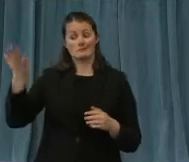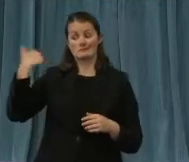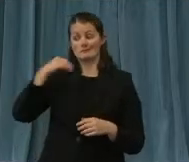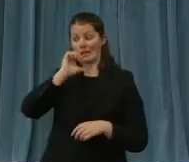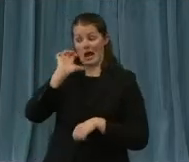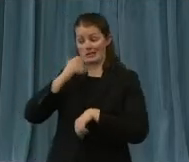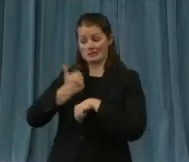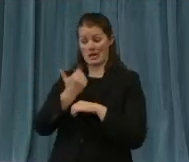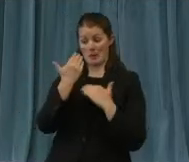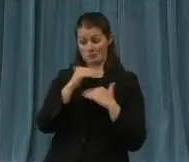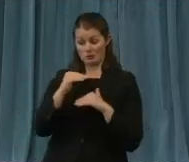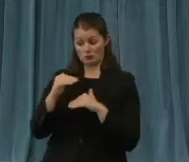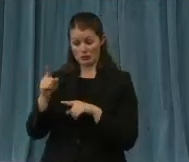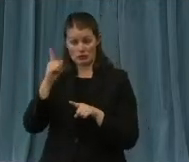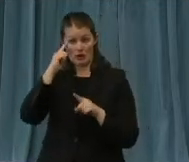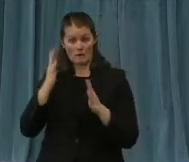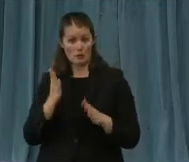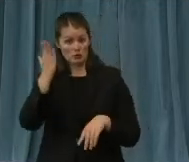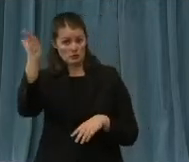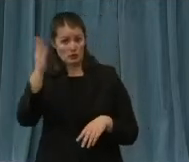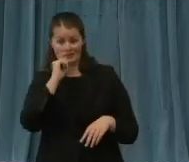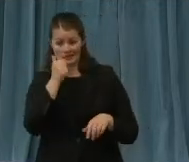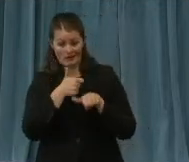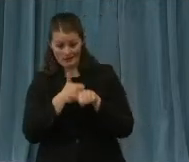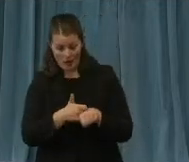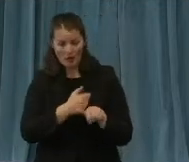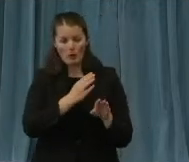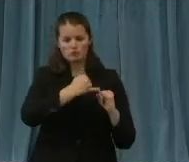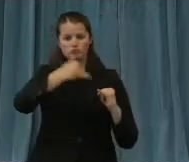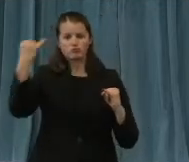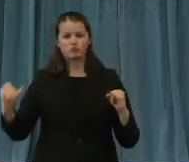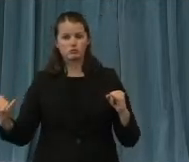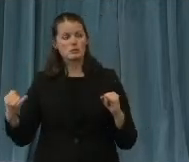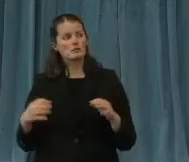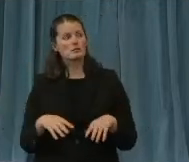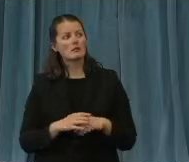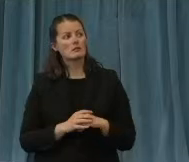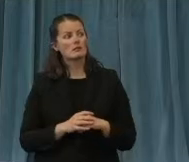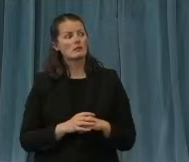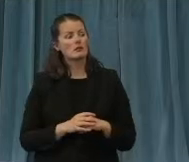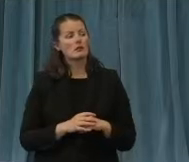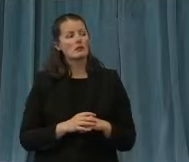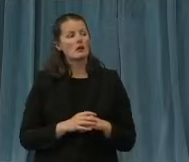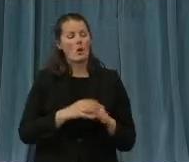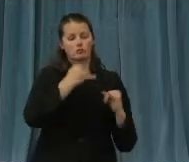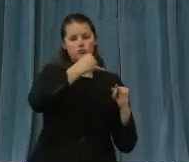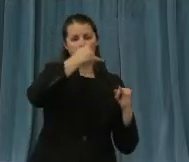measures that we did put in place. And then the black solid line is potentially what could happen if we